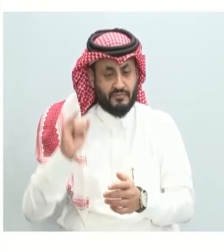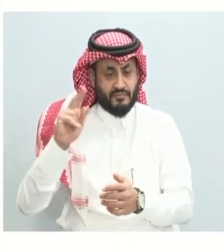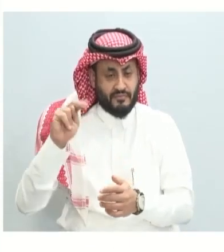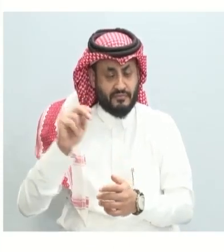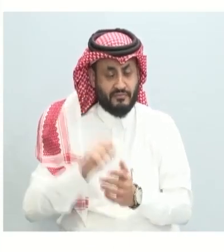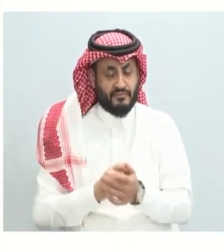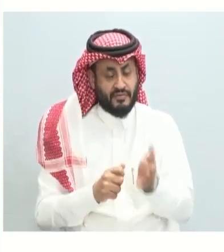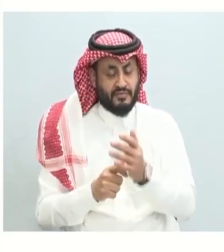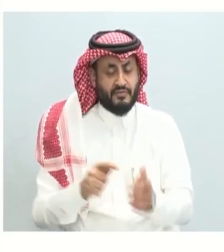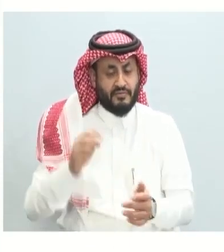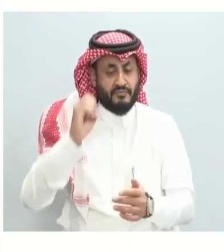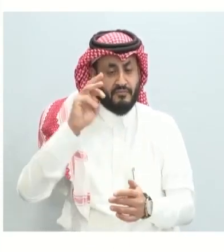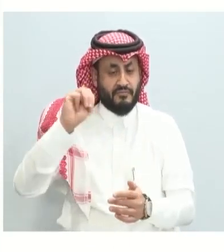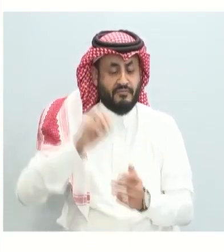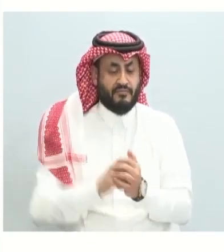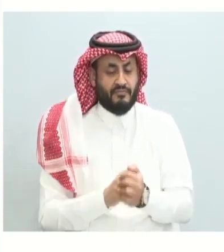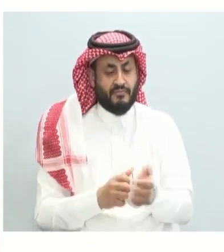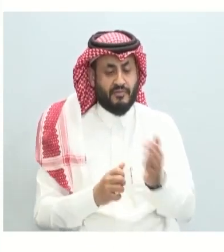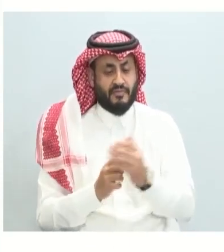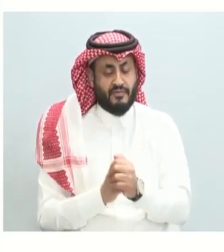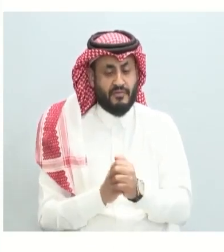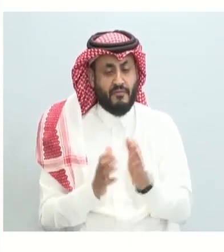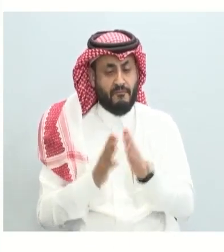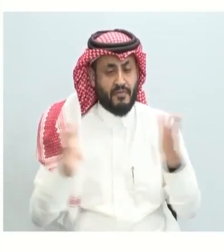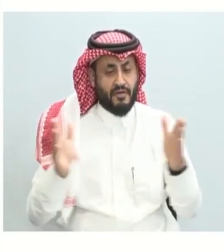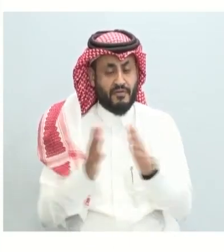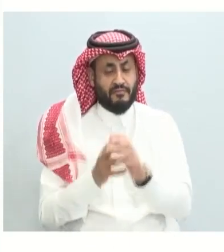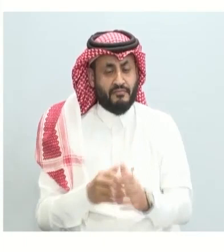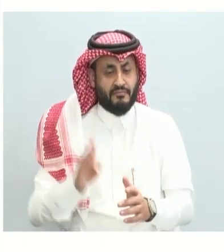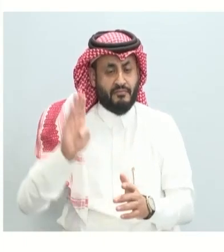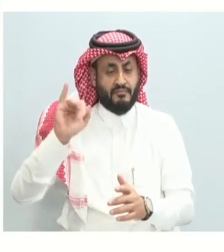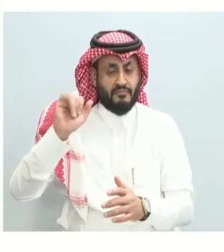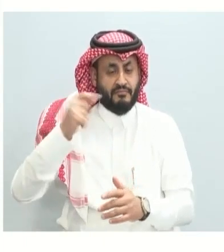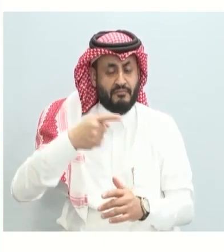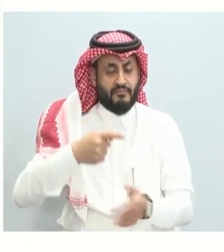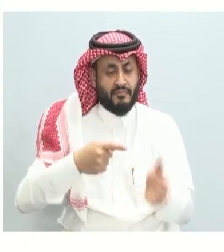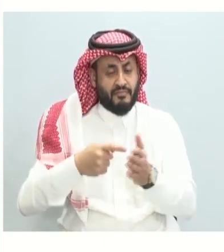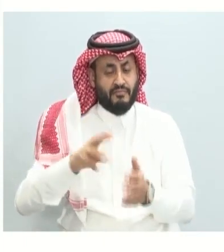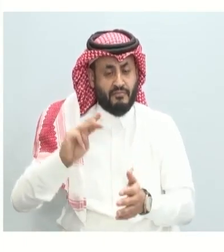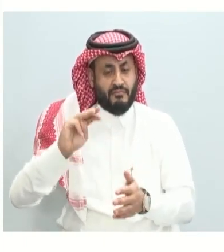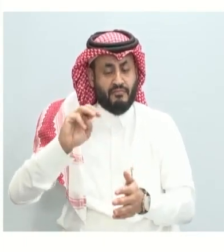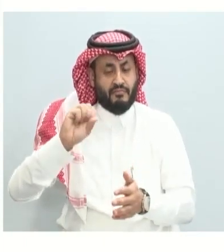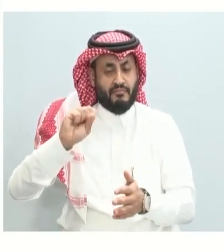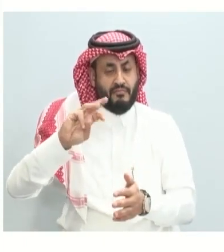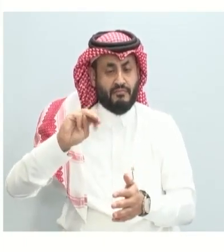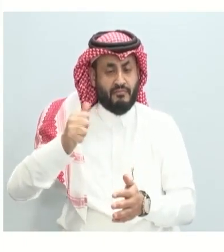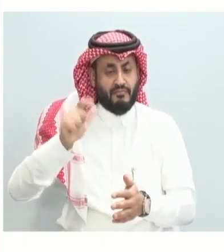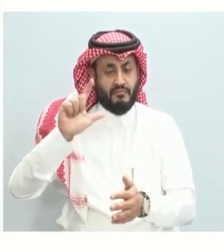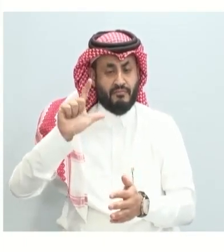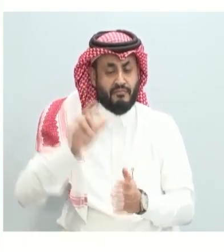Tom. And also we have big and small. So let's listen.